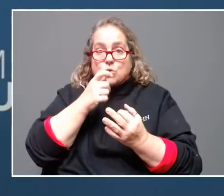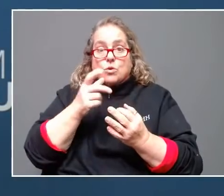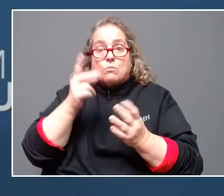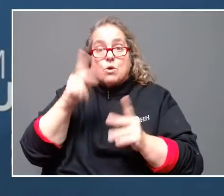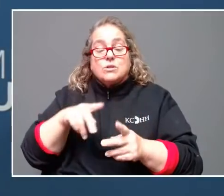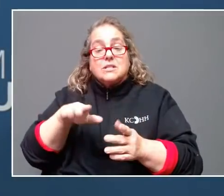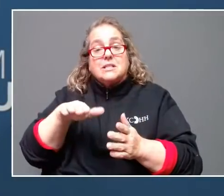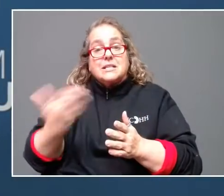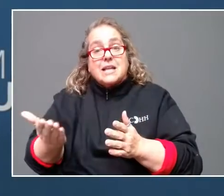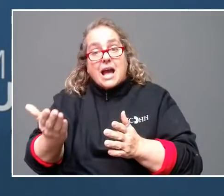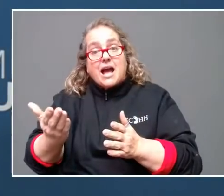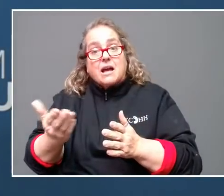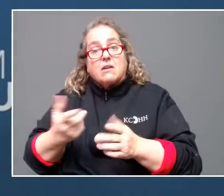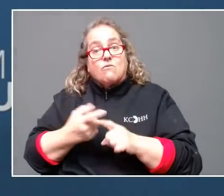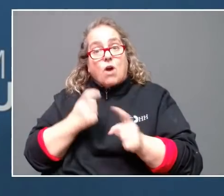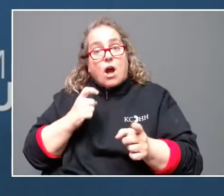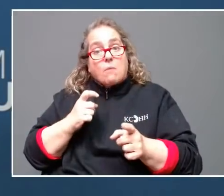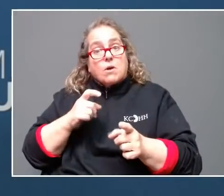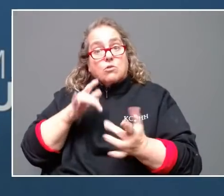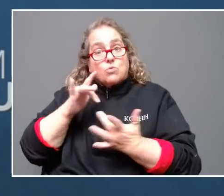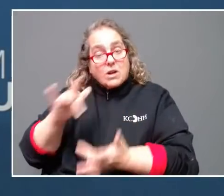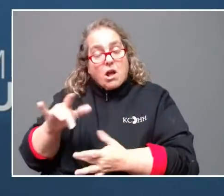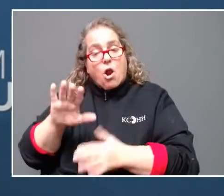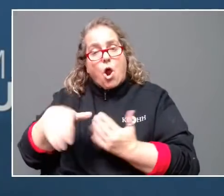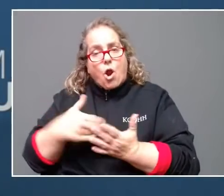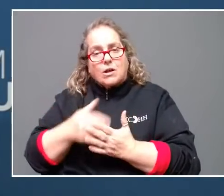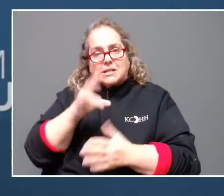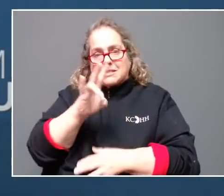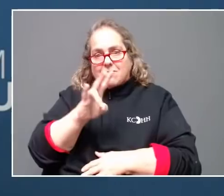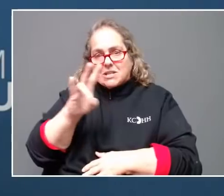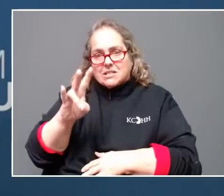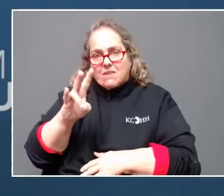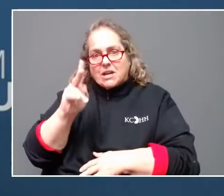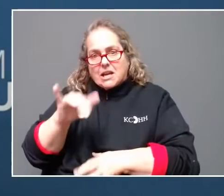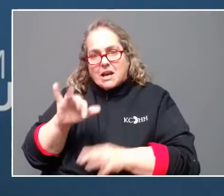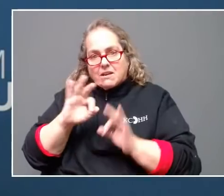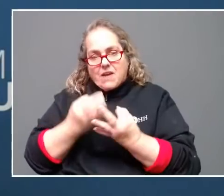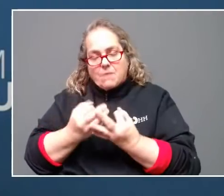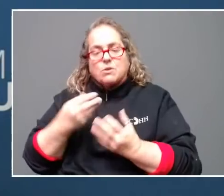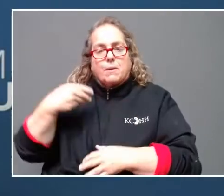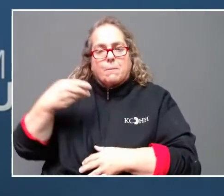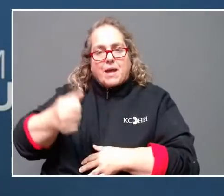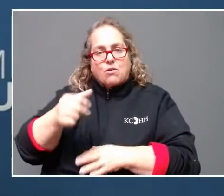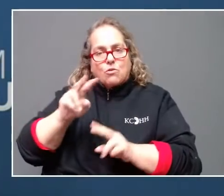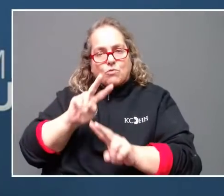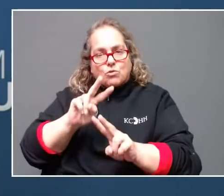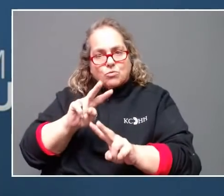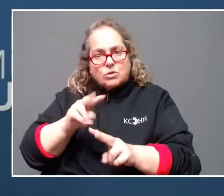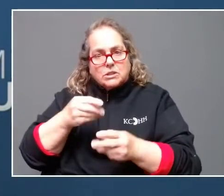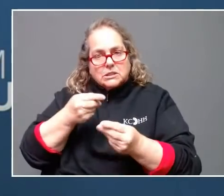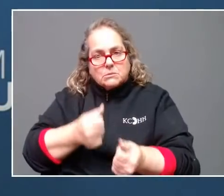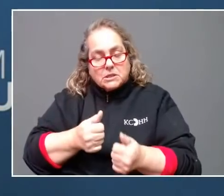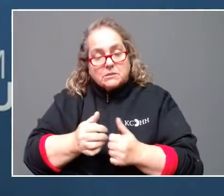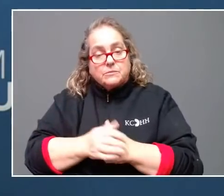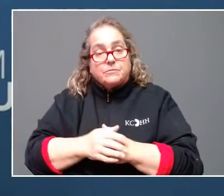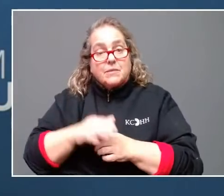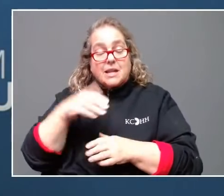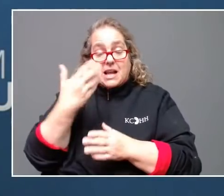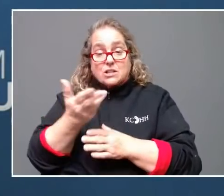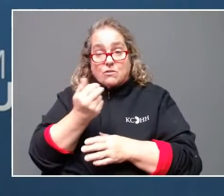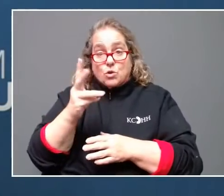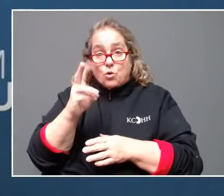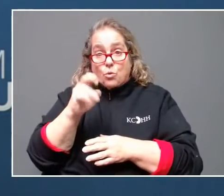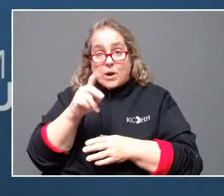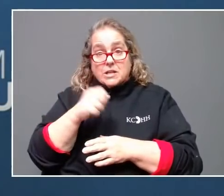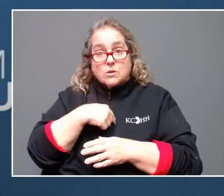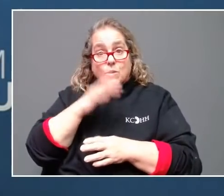all 77 Kentucky families. We expect in the next couple weeks that we're going to be able to announce that the 20%